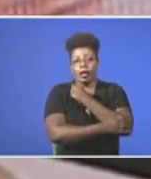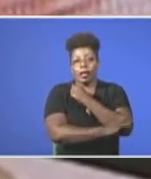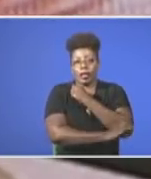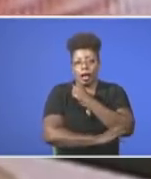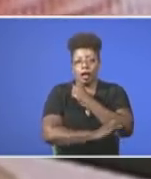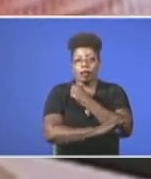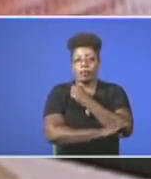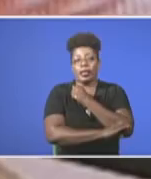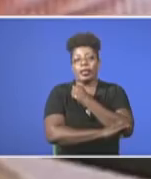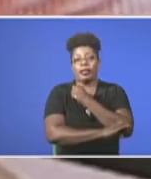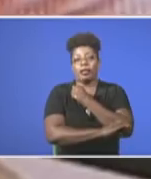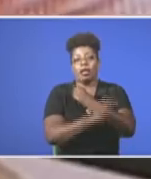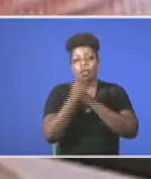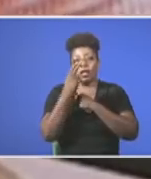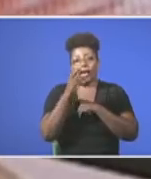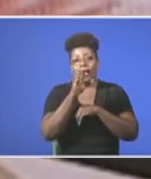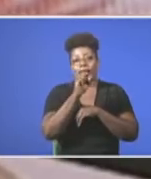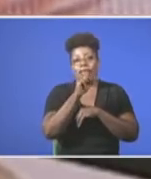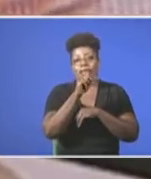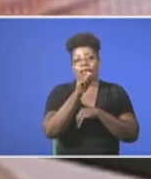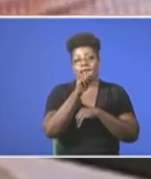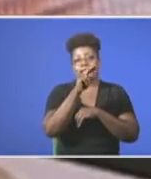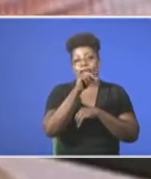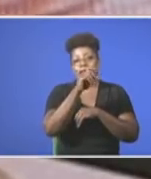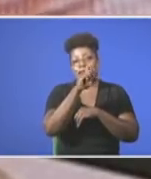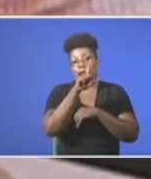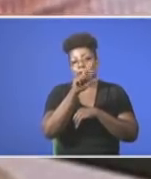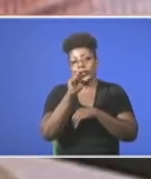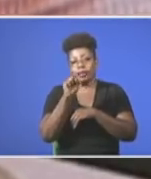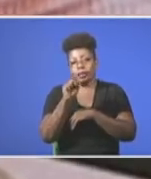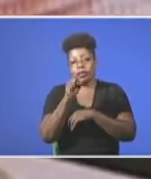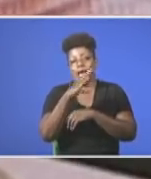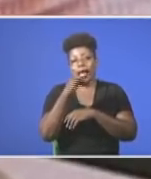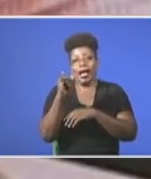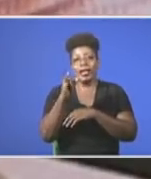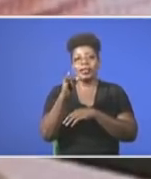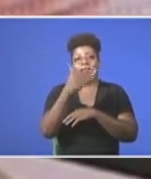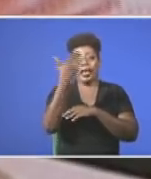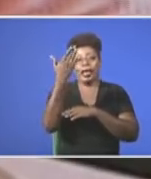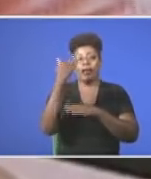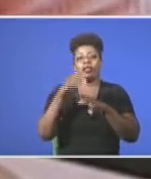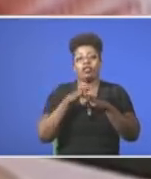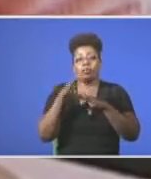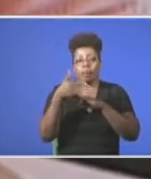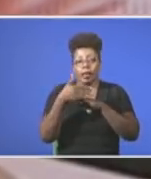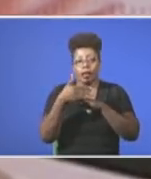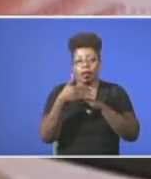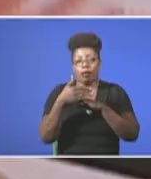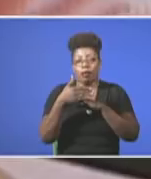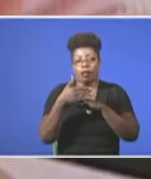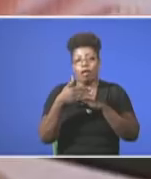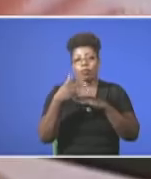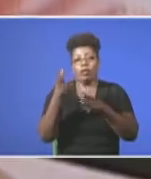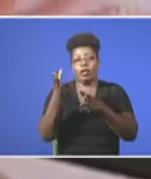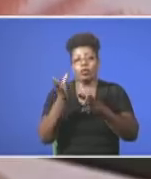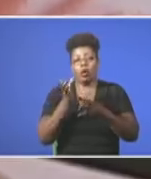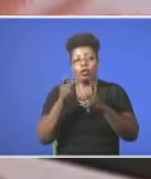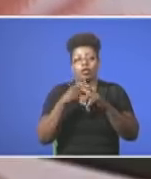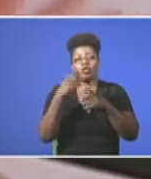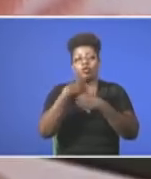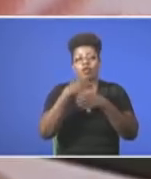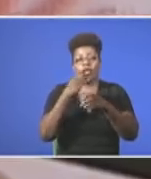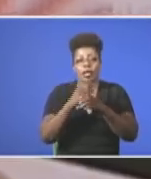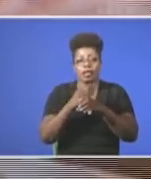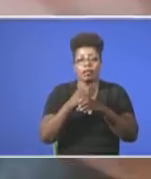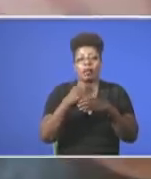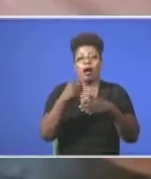Bush Stewart and Sandals and what he had done with Air Jamaica, examples are there. And we would like to create our own Bush